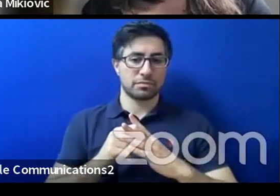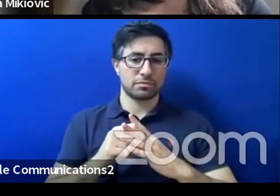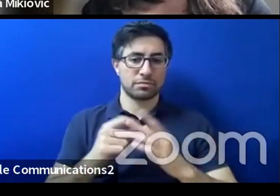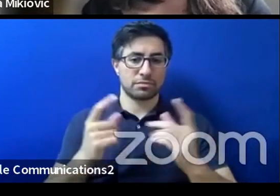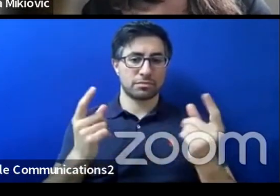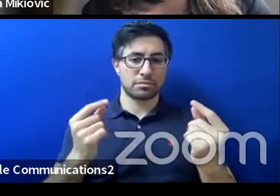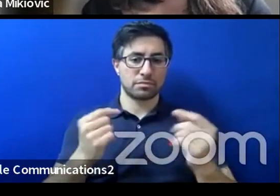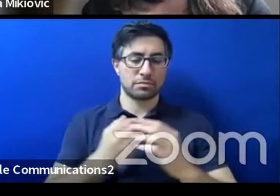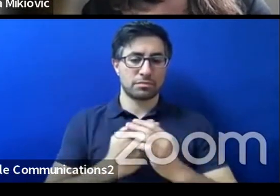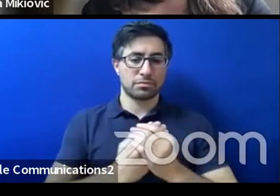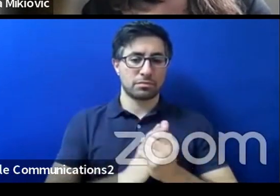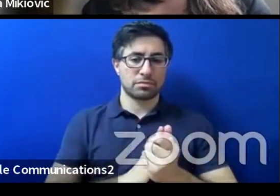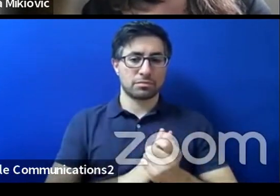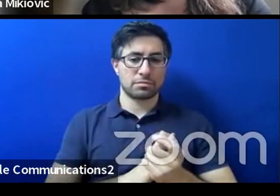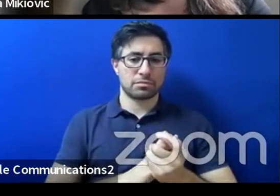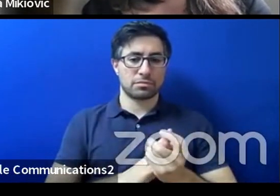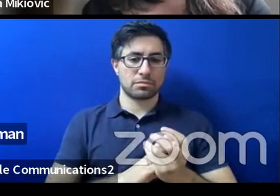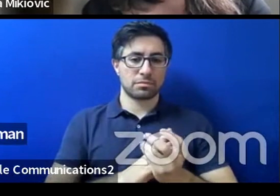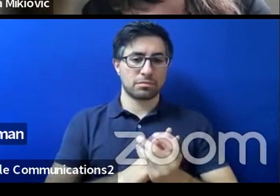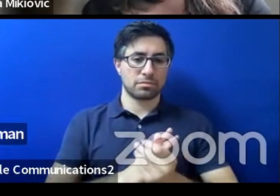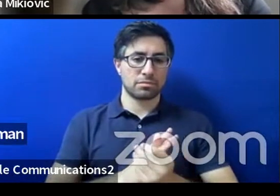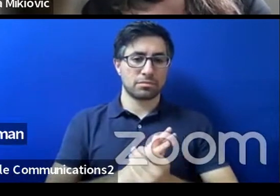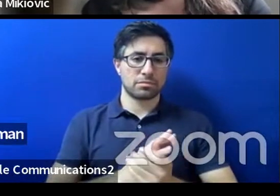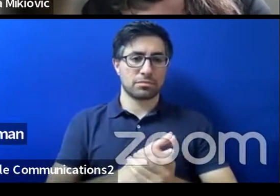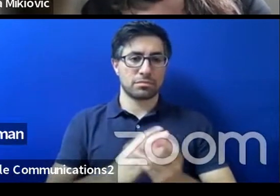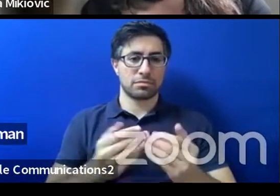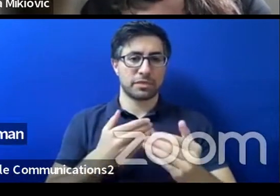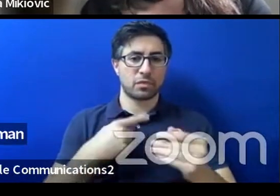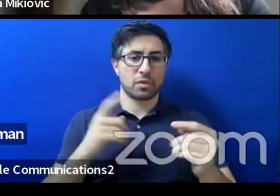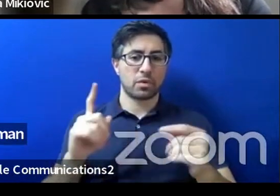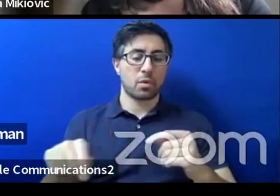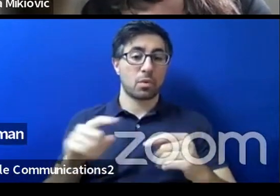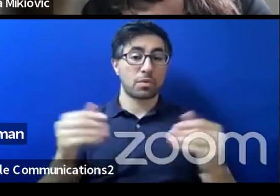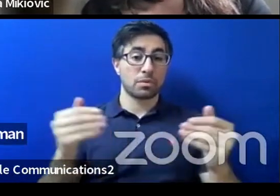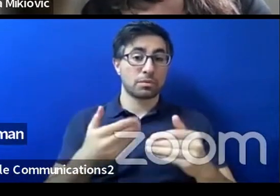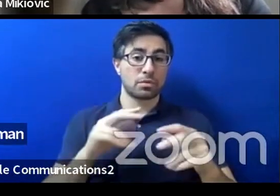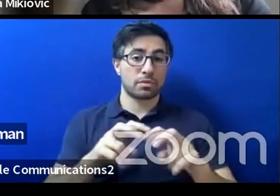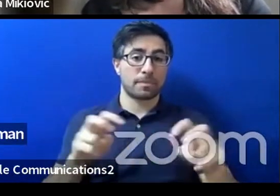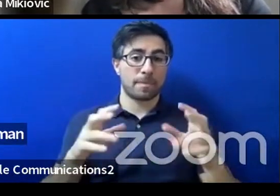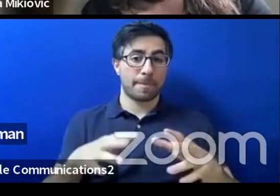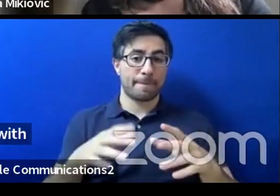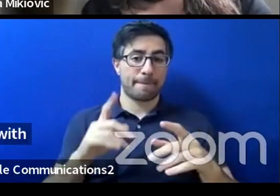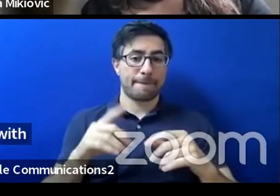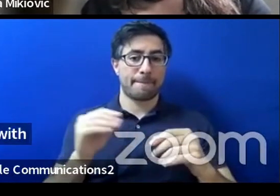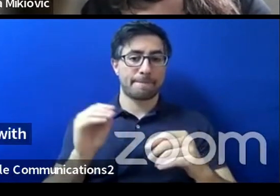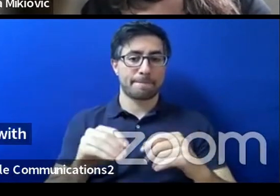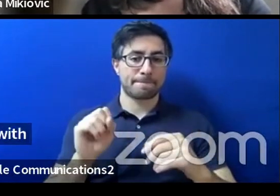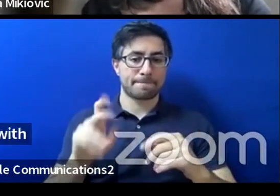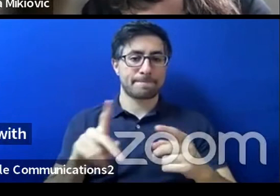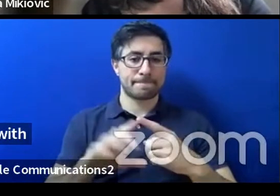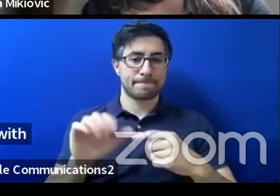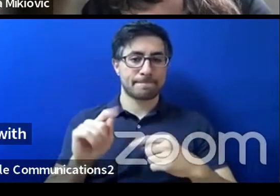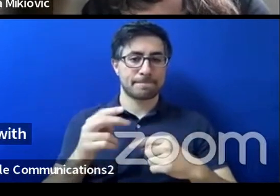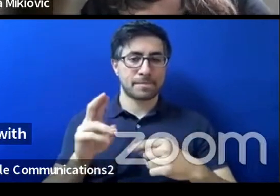going to do, before we actually go around and introduce our panelists, I'm just going to put it back to Catherine, just to give